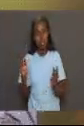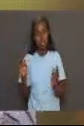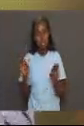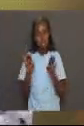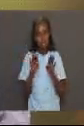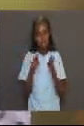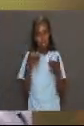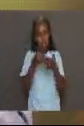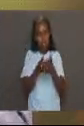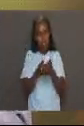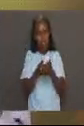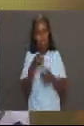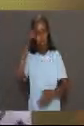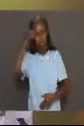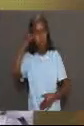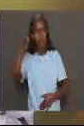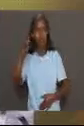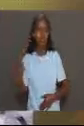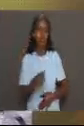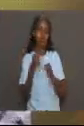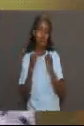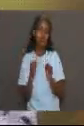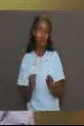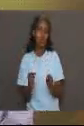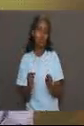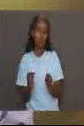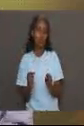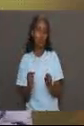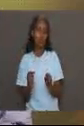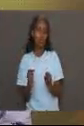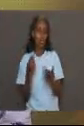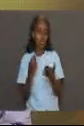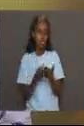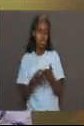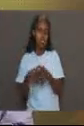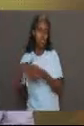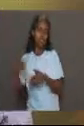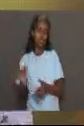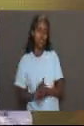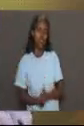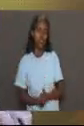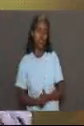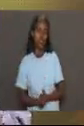the theoretical probability of that outcome.